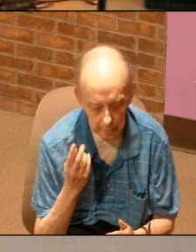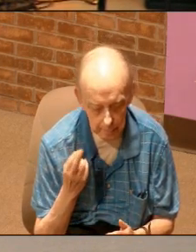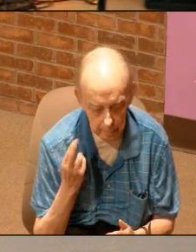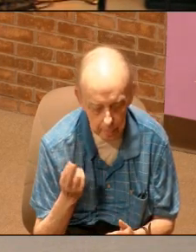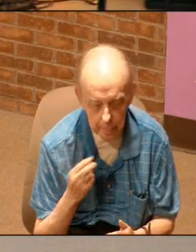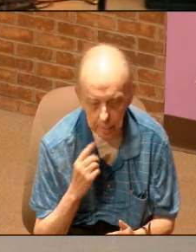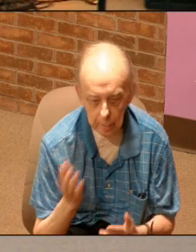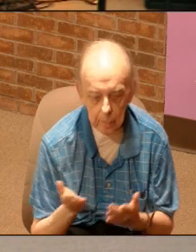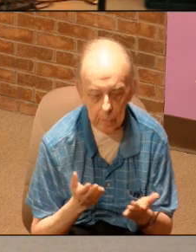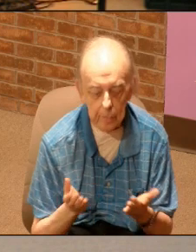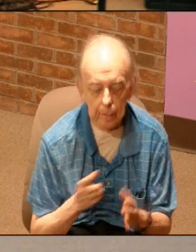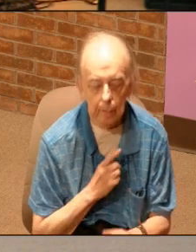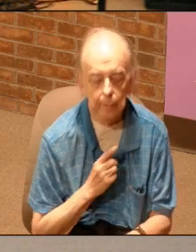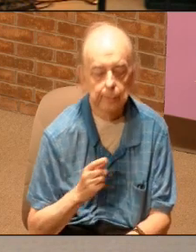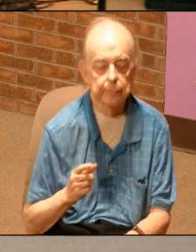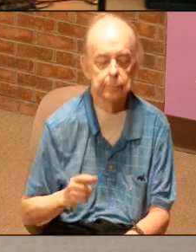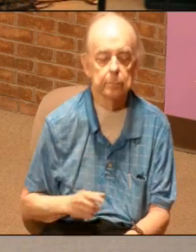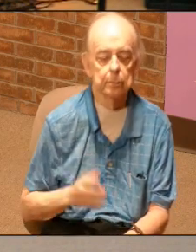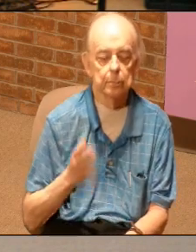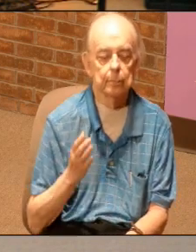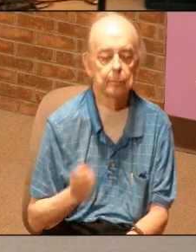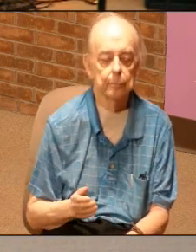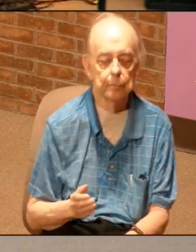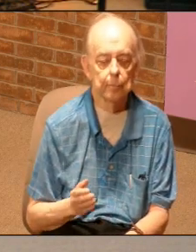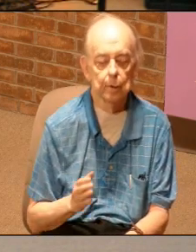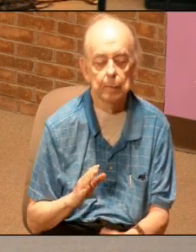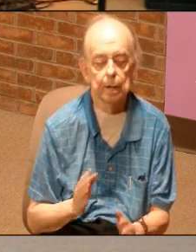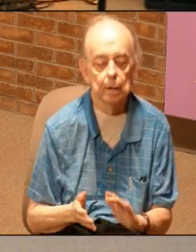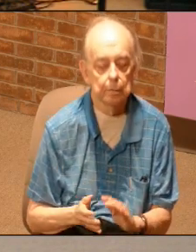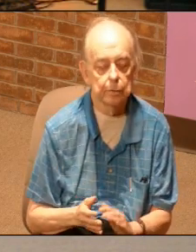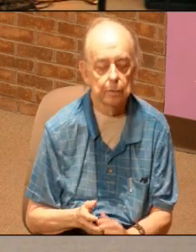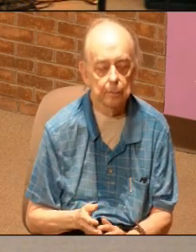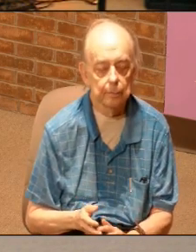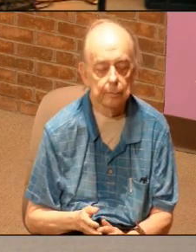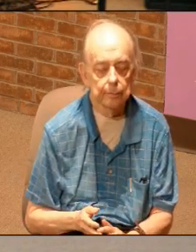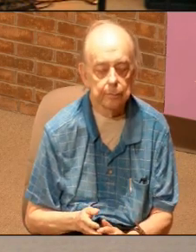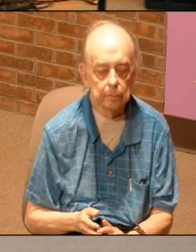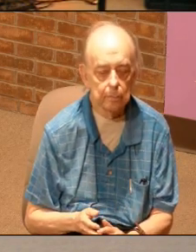that you're serving the Lord becomes